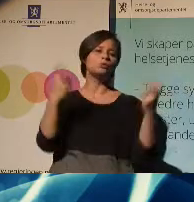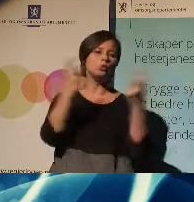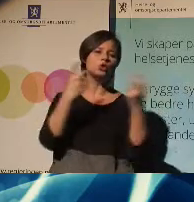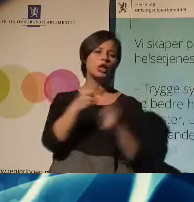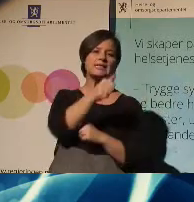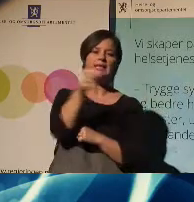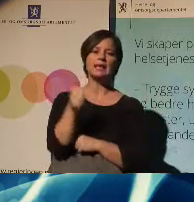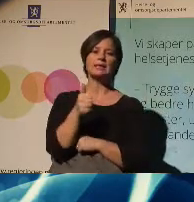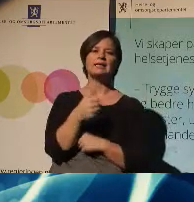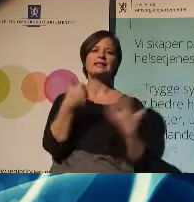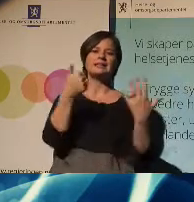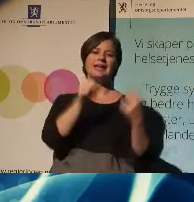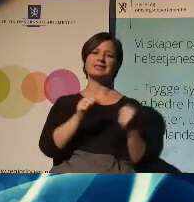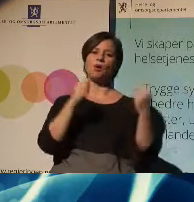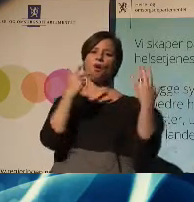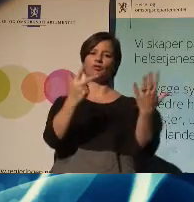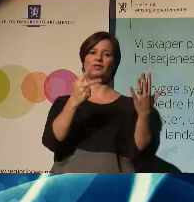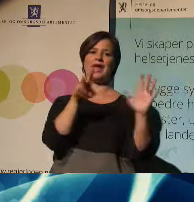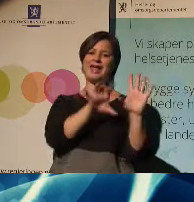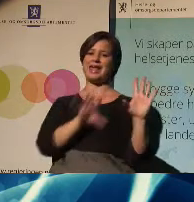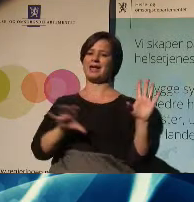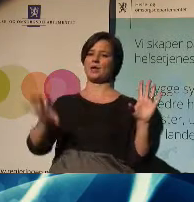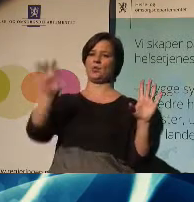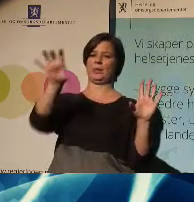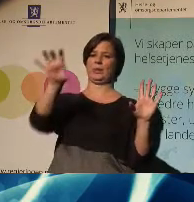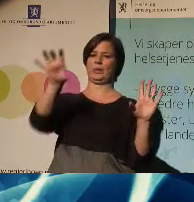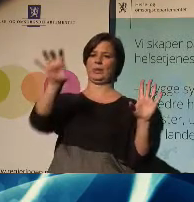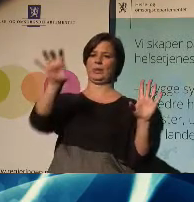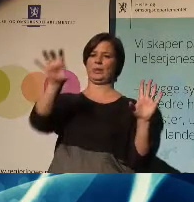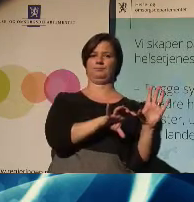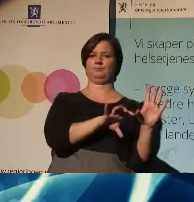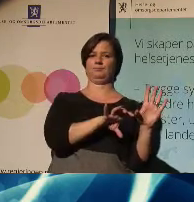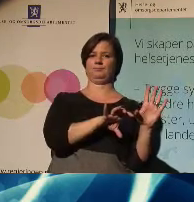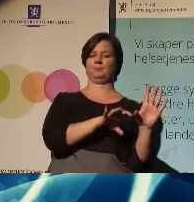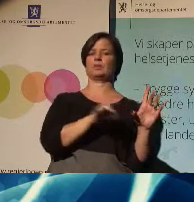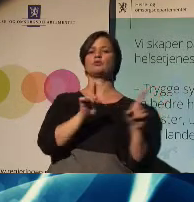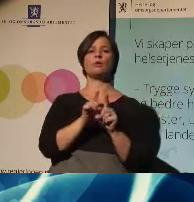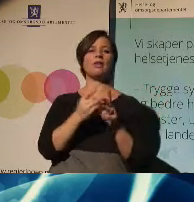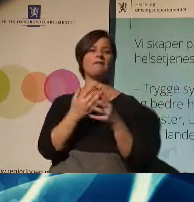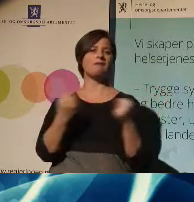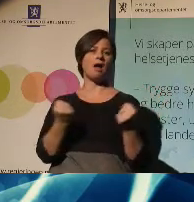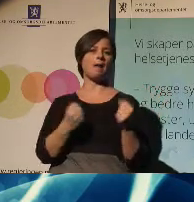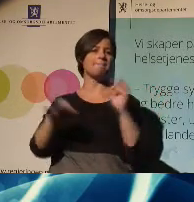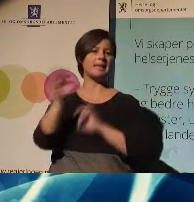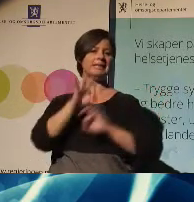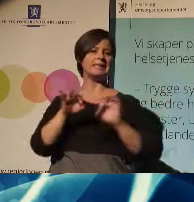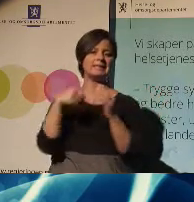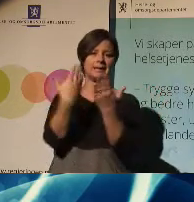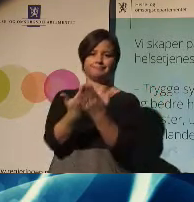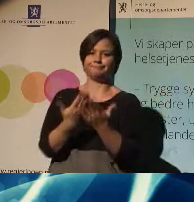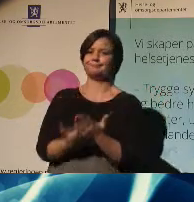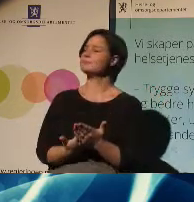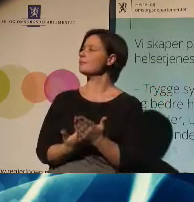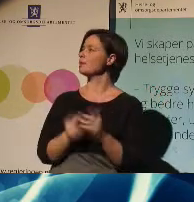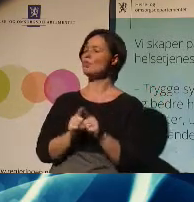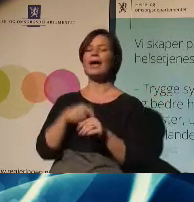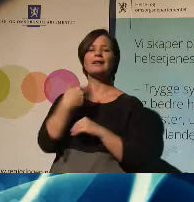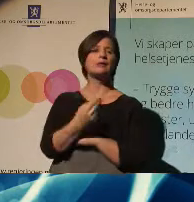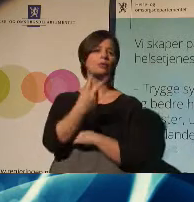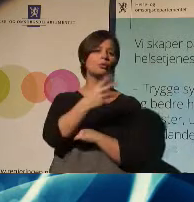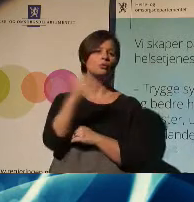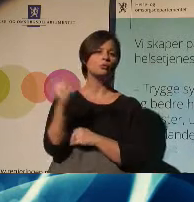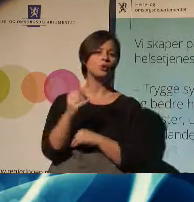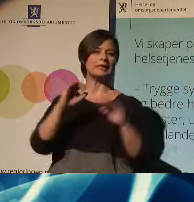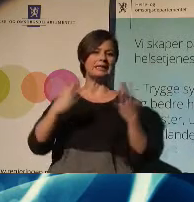are the 68 regions. These are hip fractures per region. This comes from medical healthcare claims. And even after 2010, when our